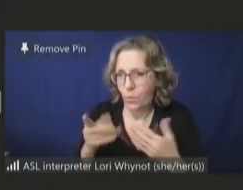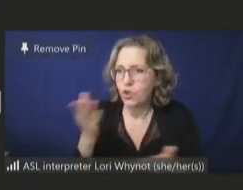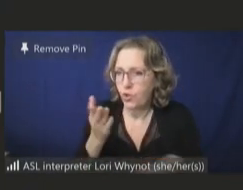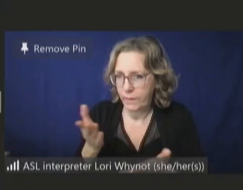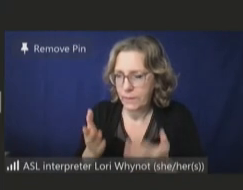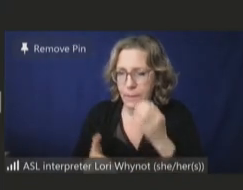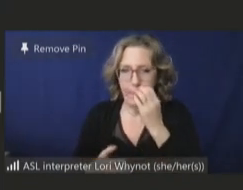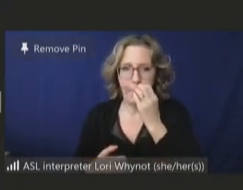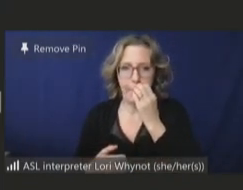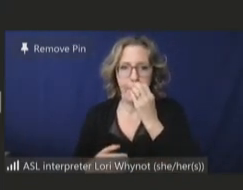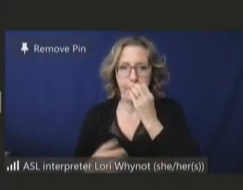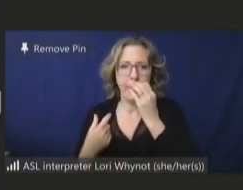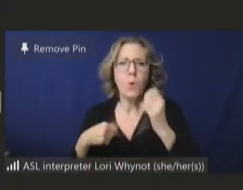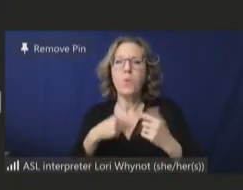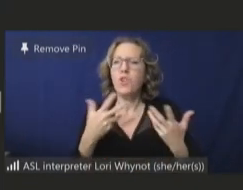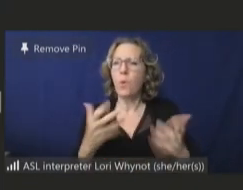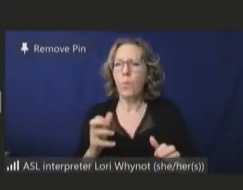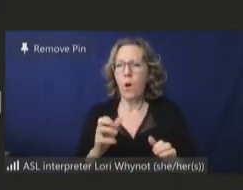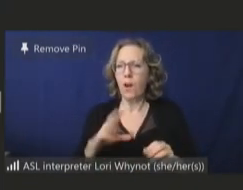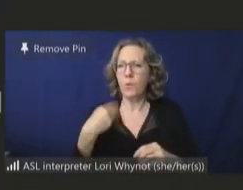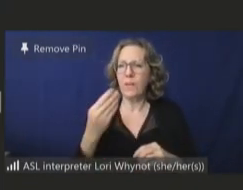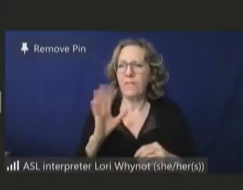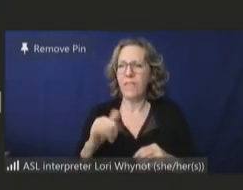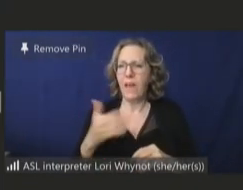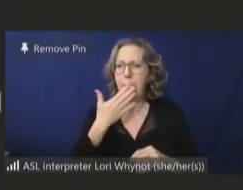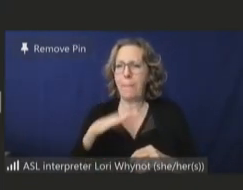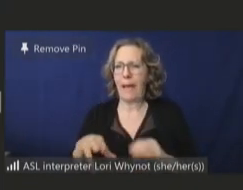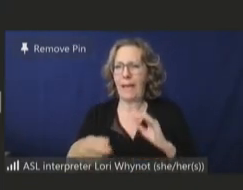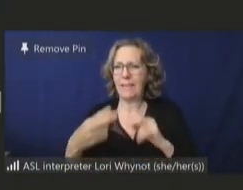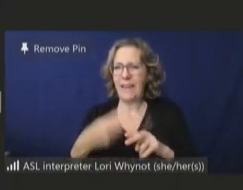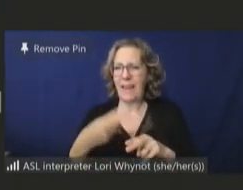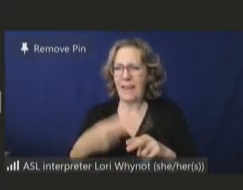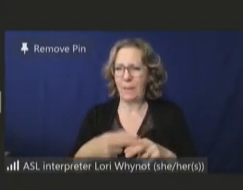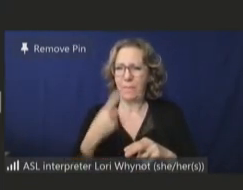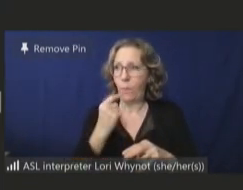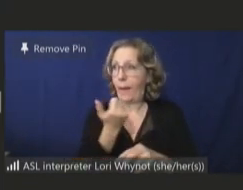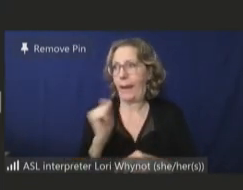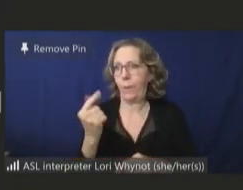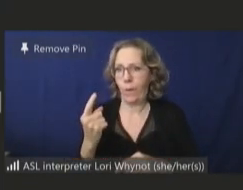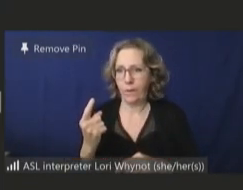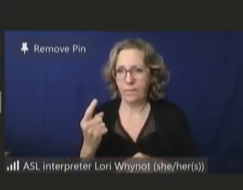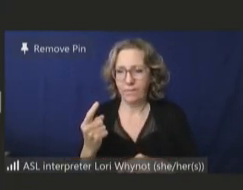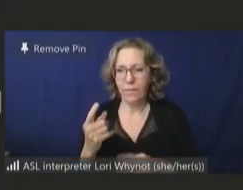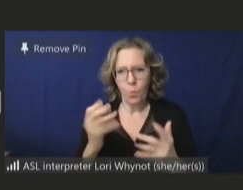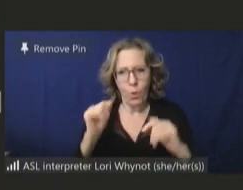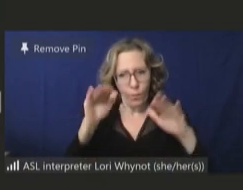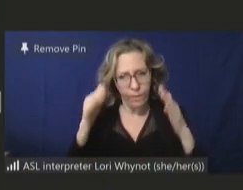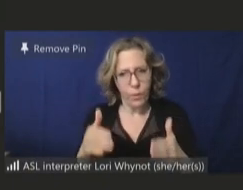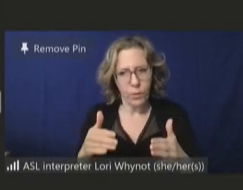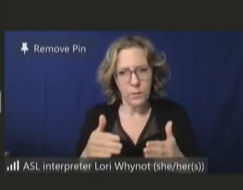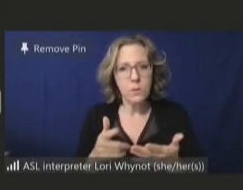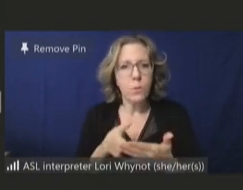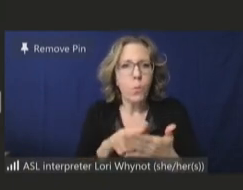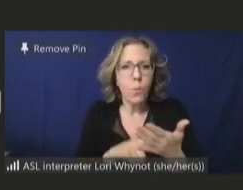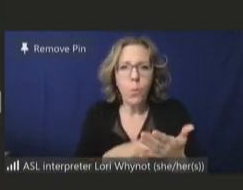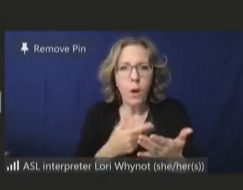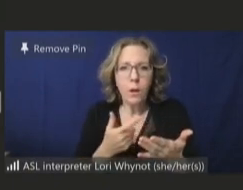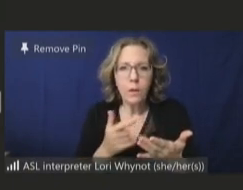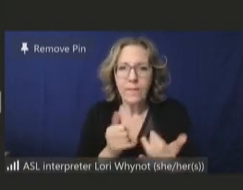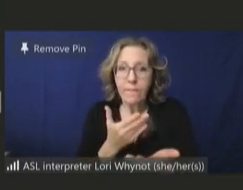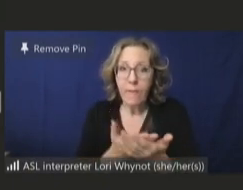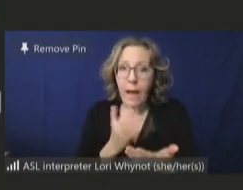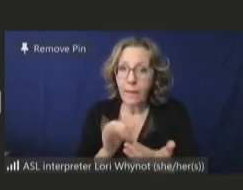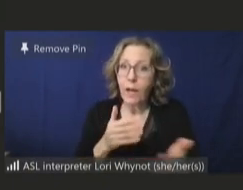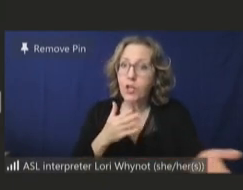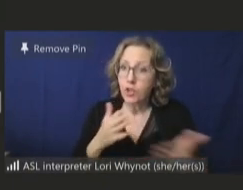Because we don't want to give it a bad reputation for, you know, anybody. We just want to really focus on the fact that it's a